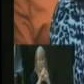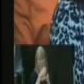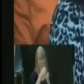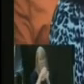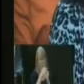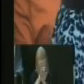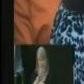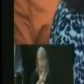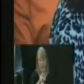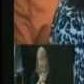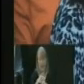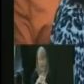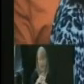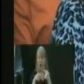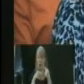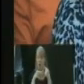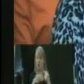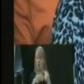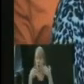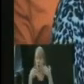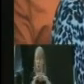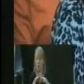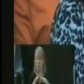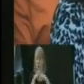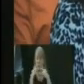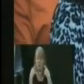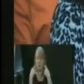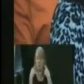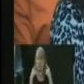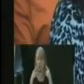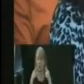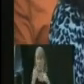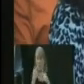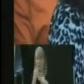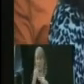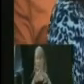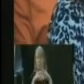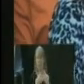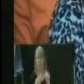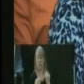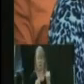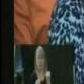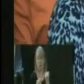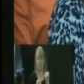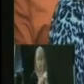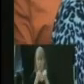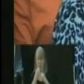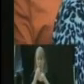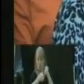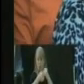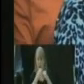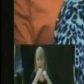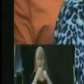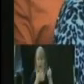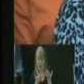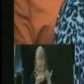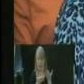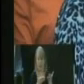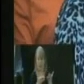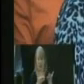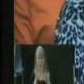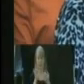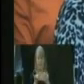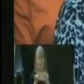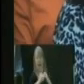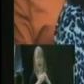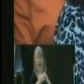a struggle to close an achievement gap. This regional support structure will be able to serve as the mechanism for